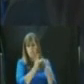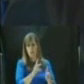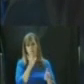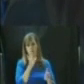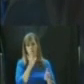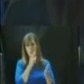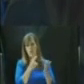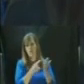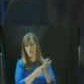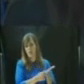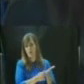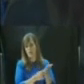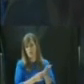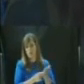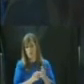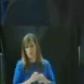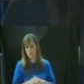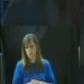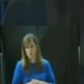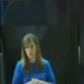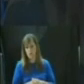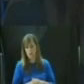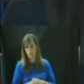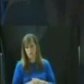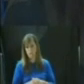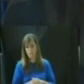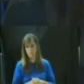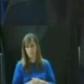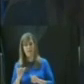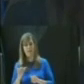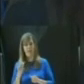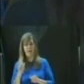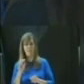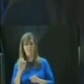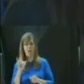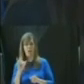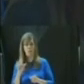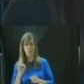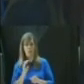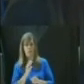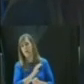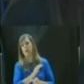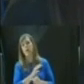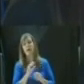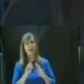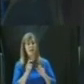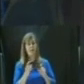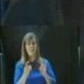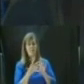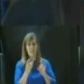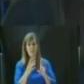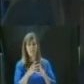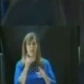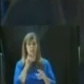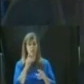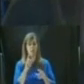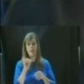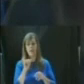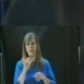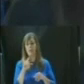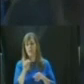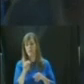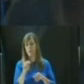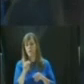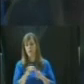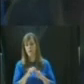discussion by the advisory committee. This approach could increase the amount of candid feedback available to district administration,